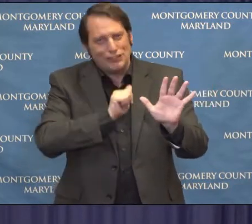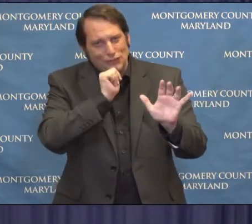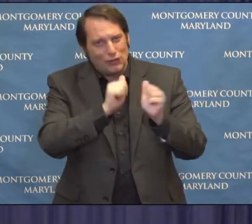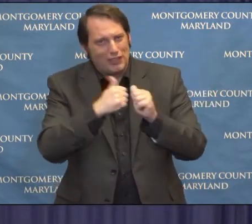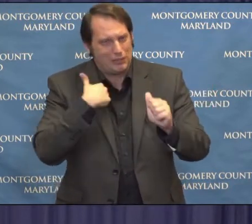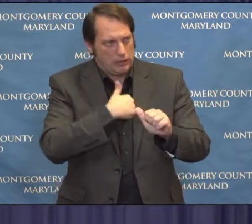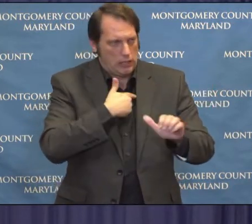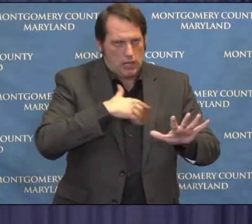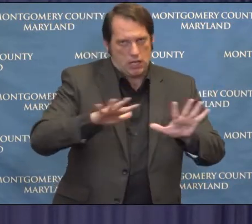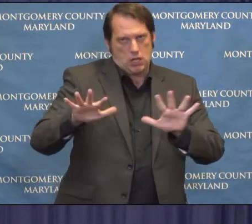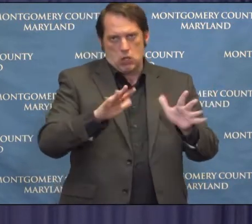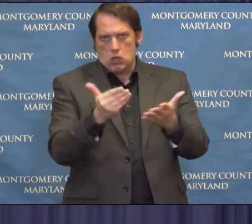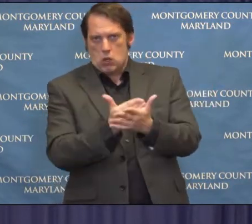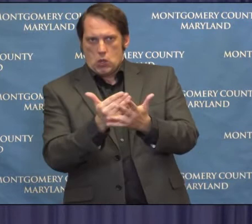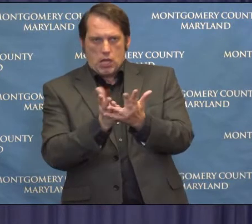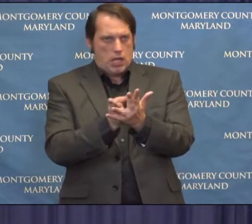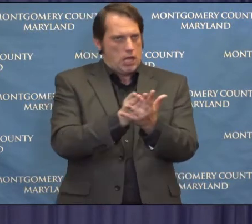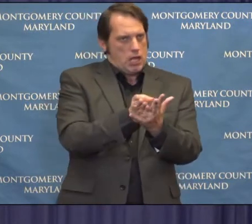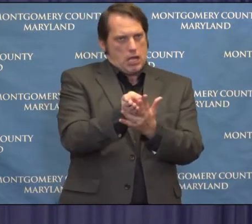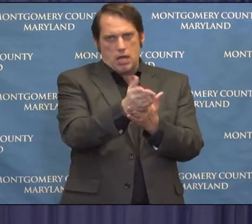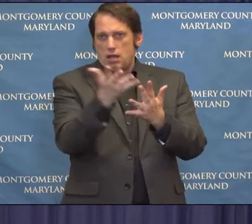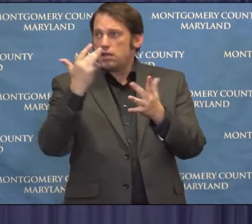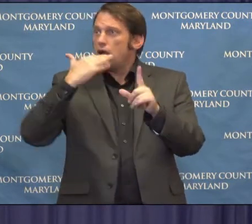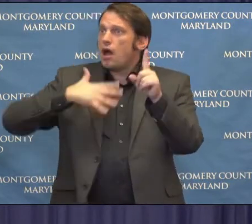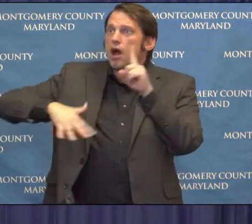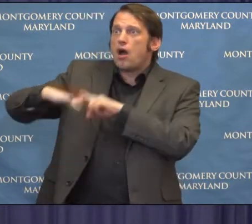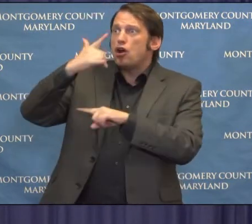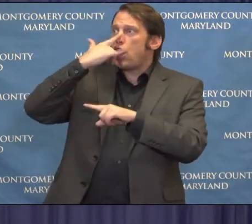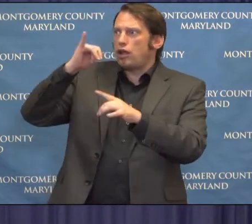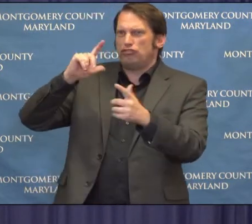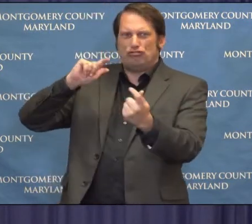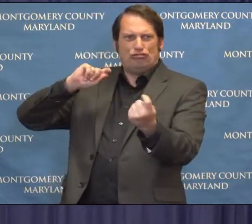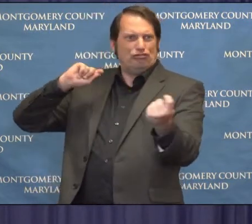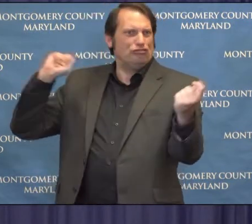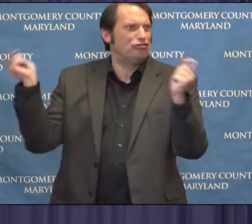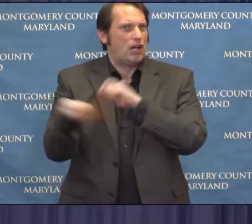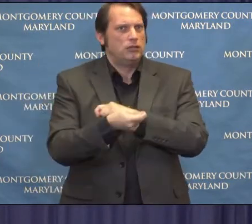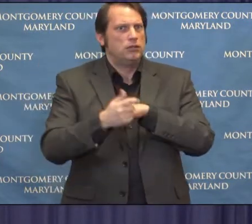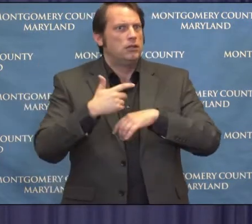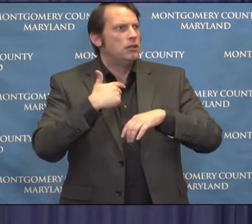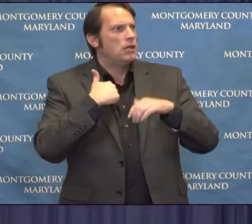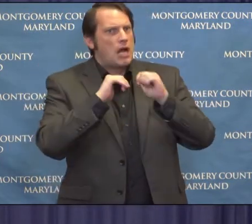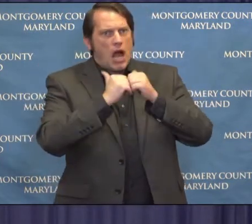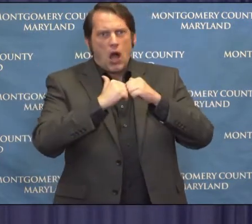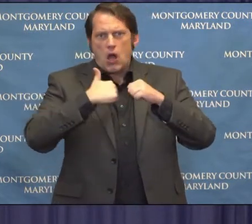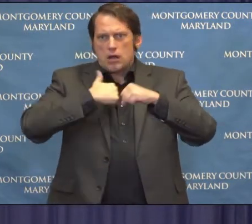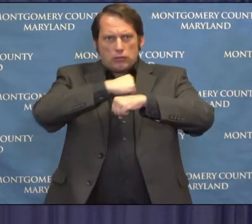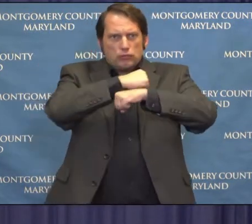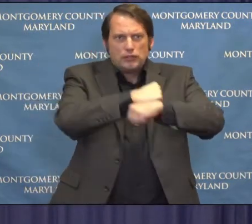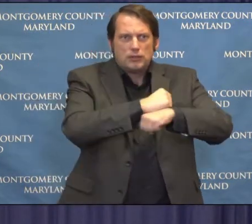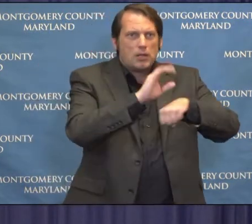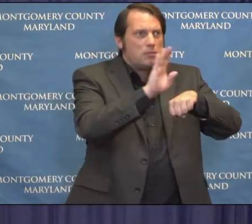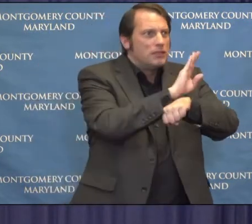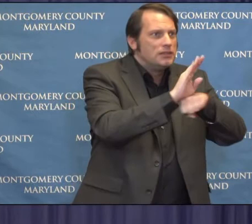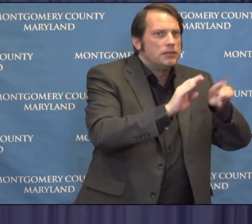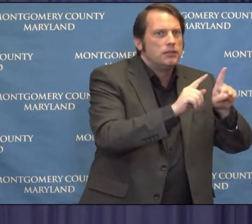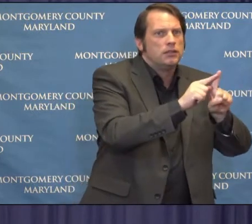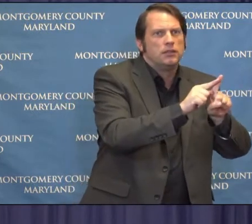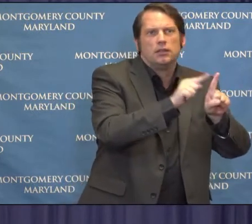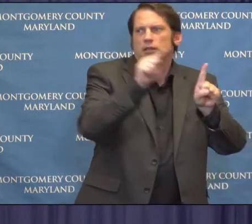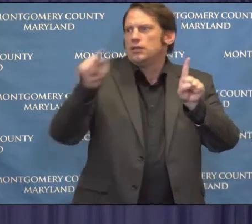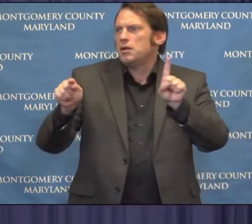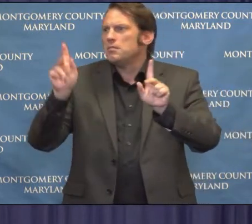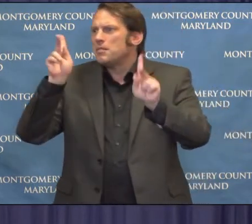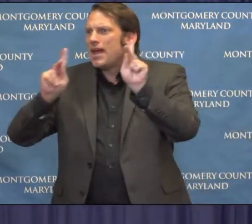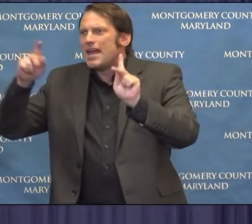doing our very best to protect businesses and to respond to people's needs in